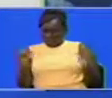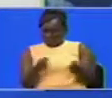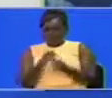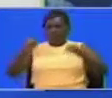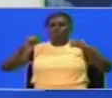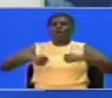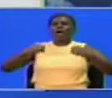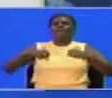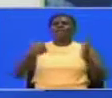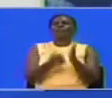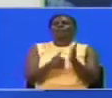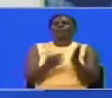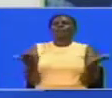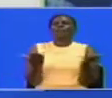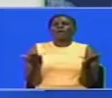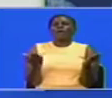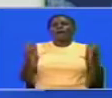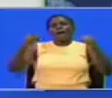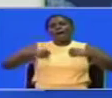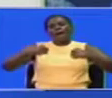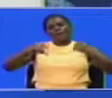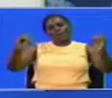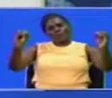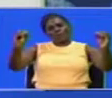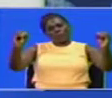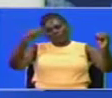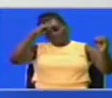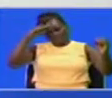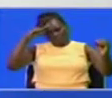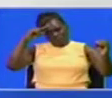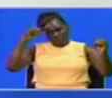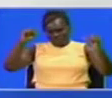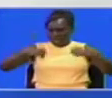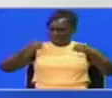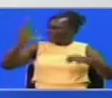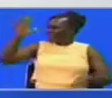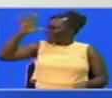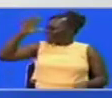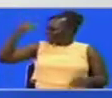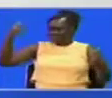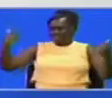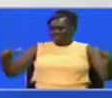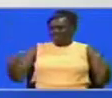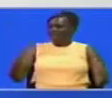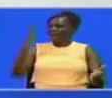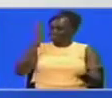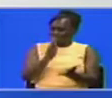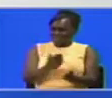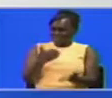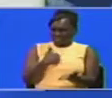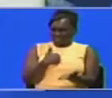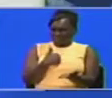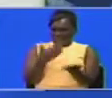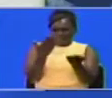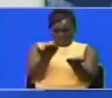agree on where the problem is. We will not agree, Linda, because you don't agree with lies. These are facts. So can we